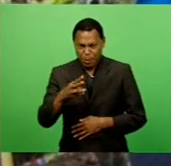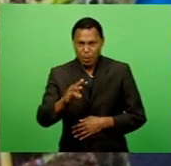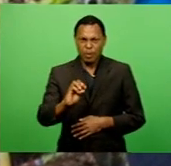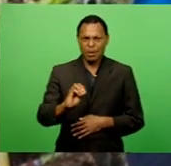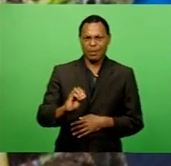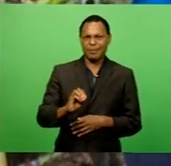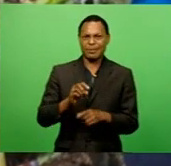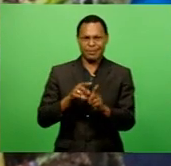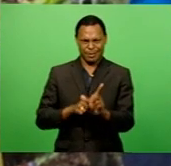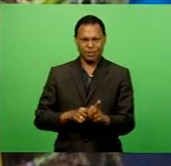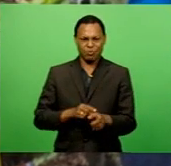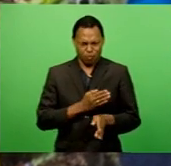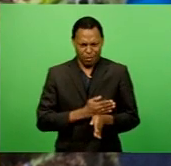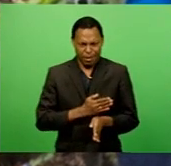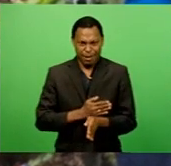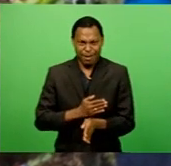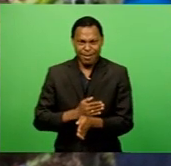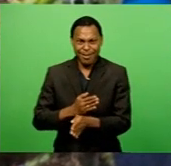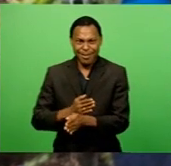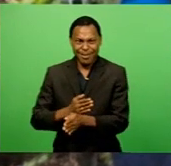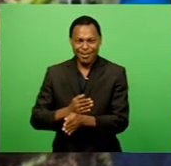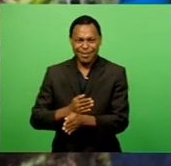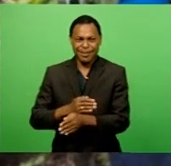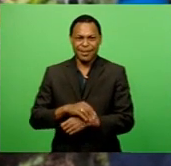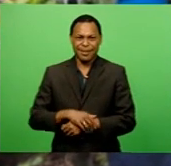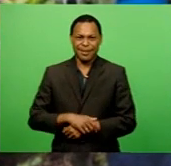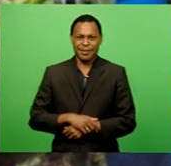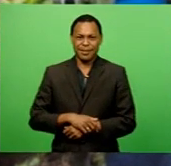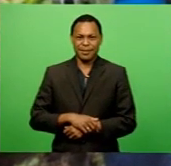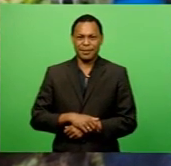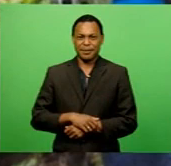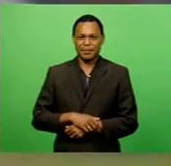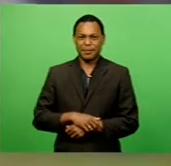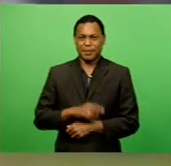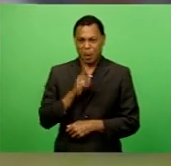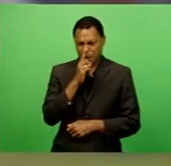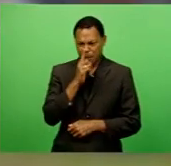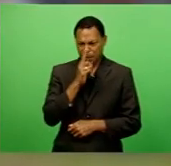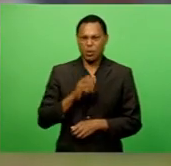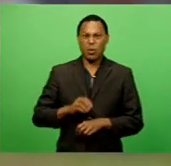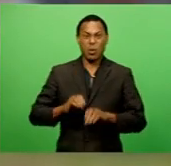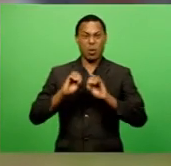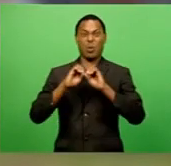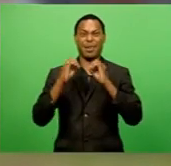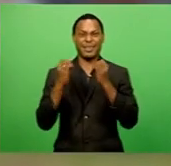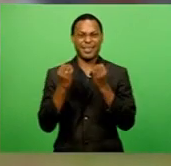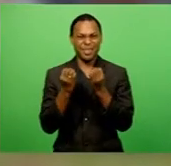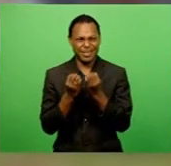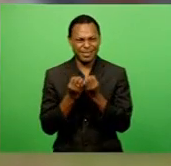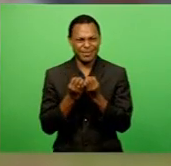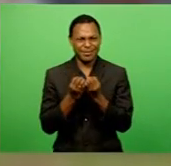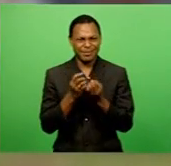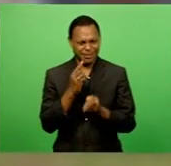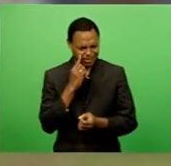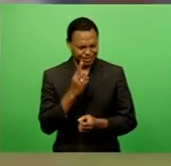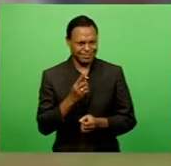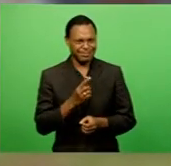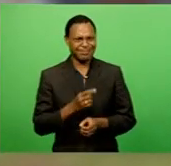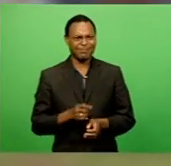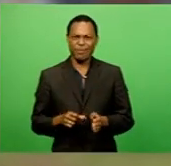work, that people or the organization has seen my hard